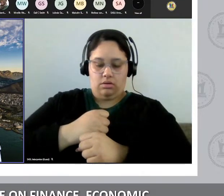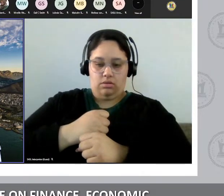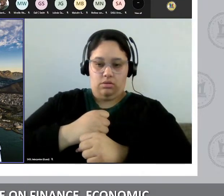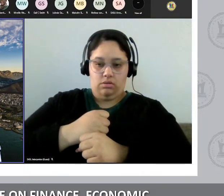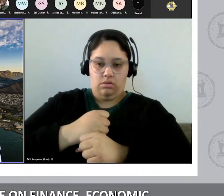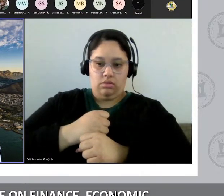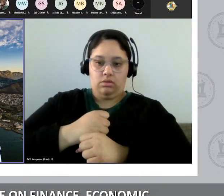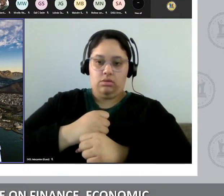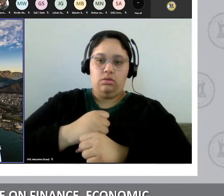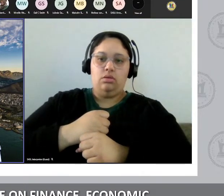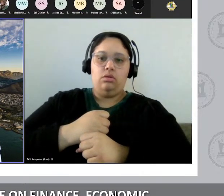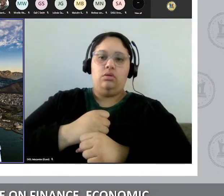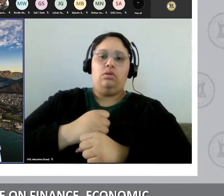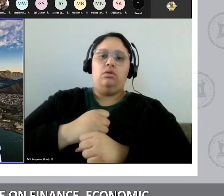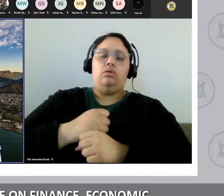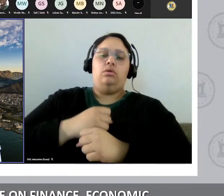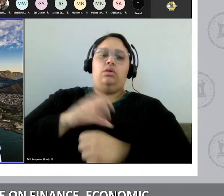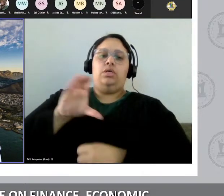As the CFO